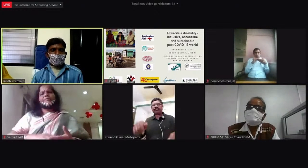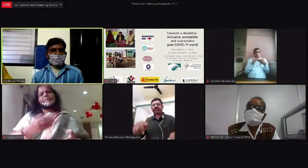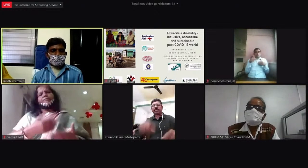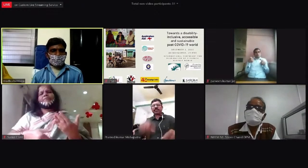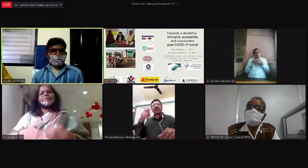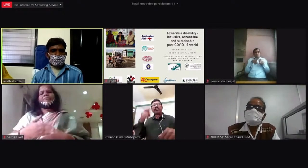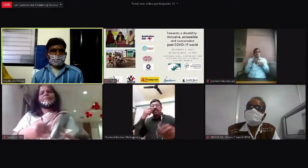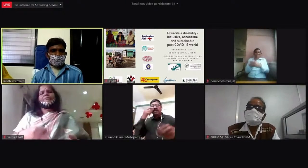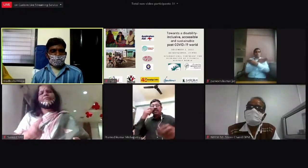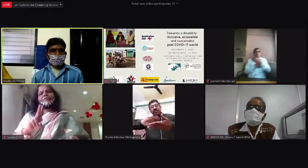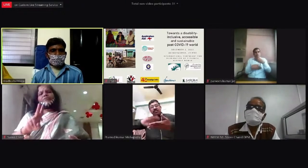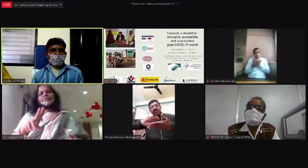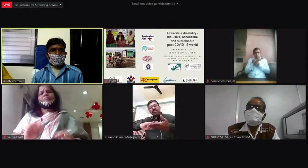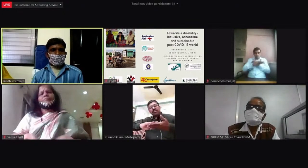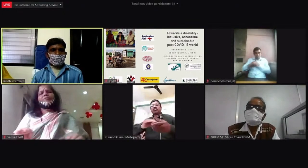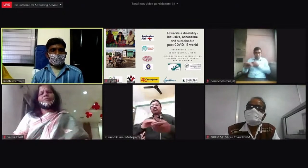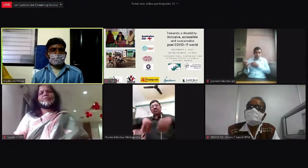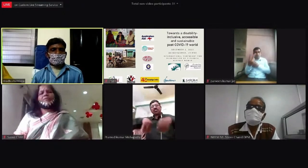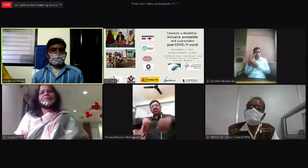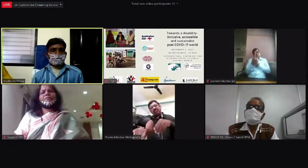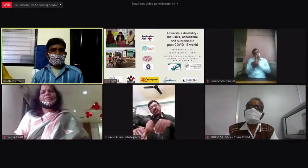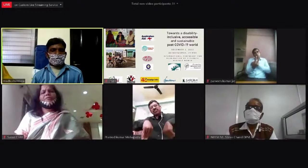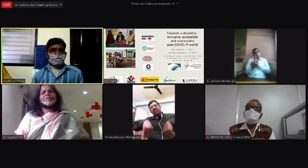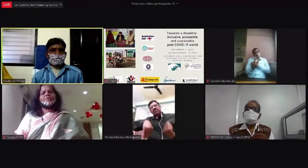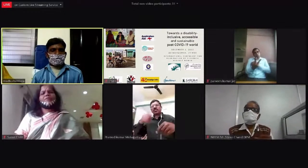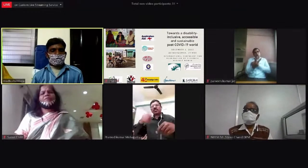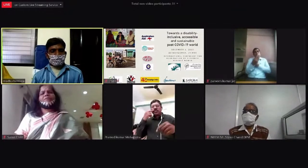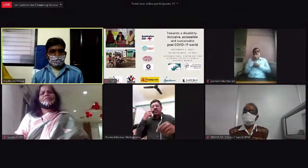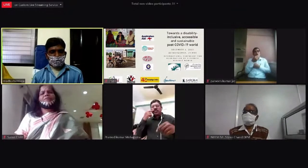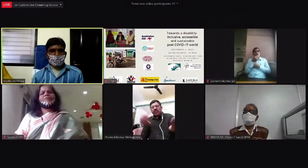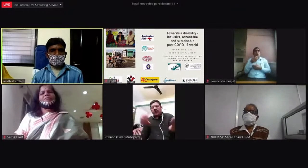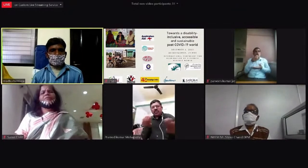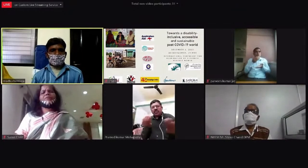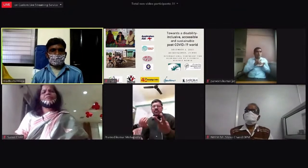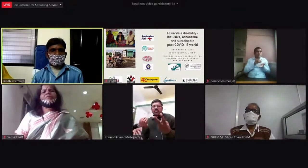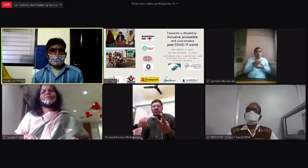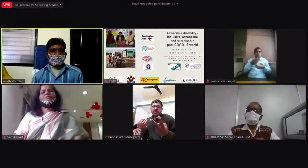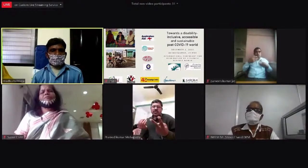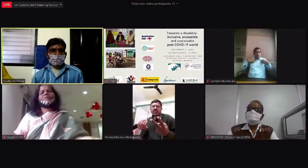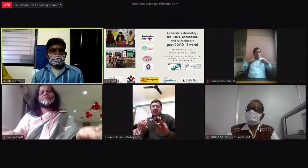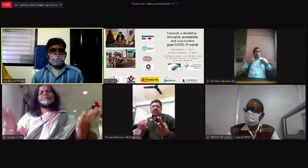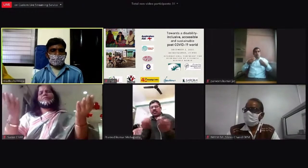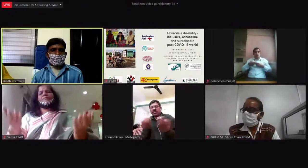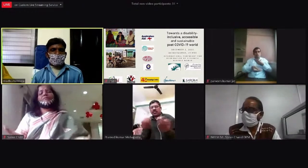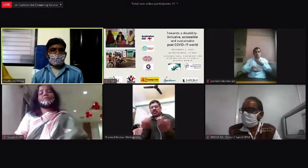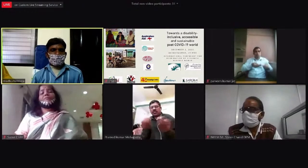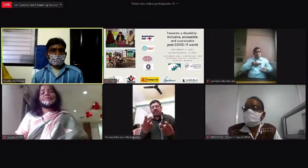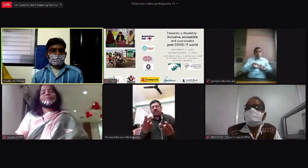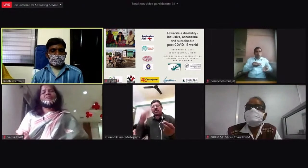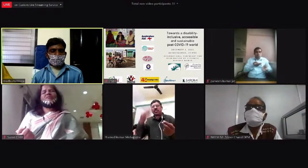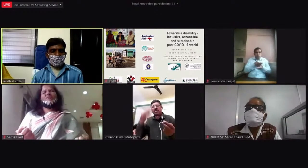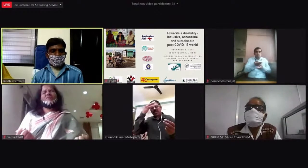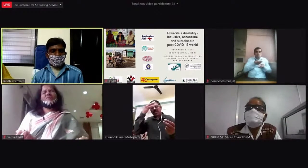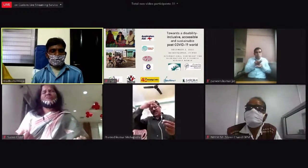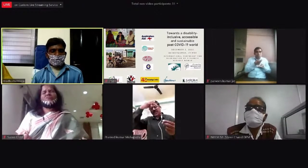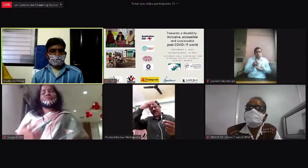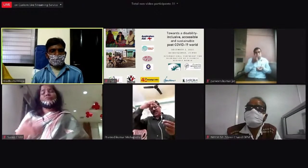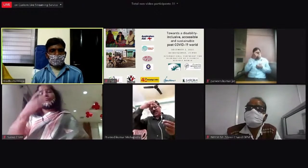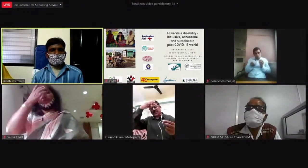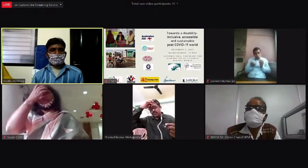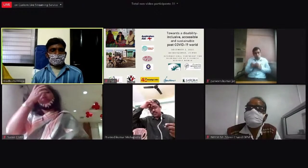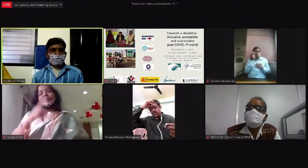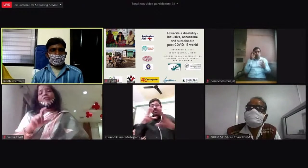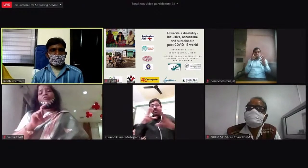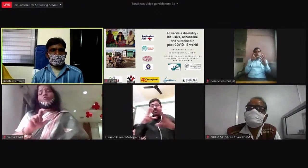ourselves, and we have and I have a wife and I have two children, and it is a